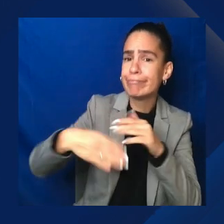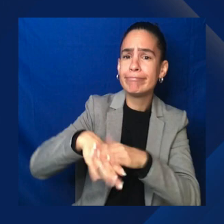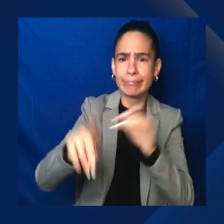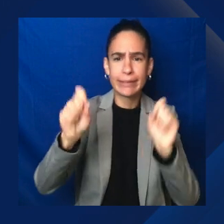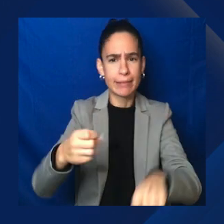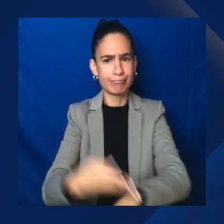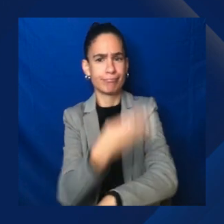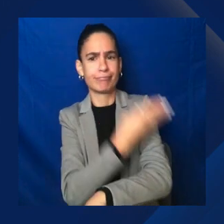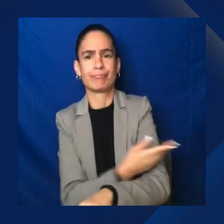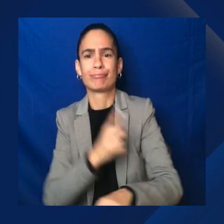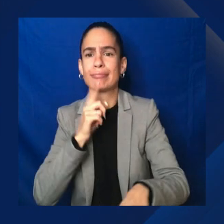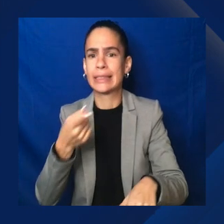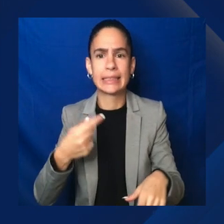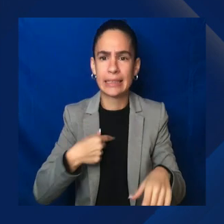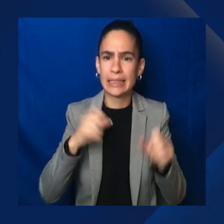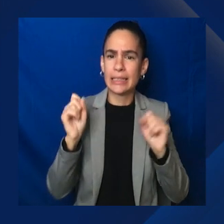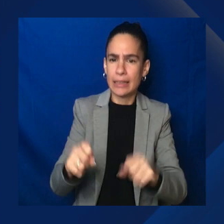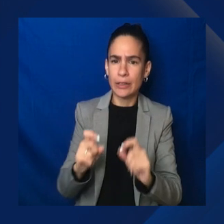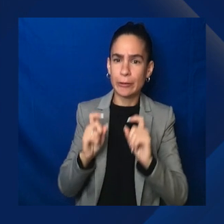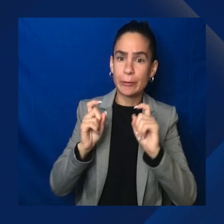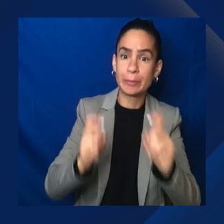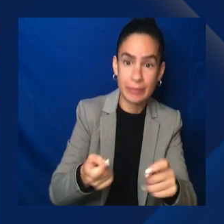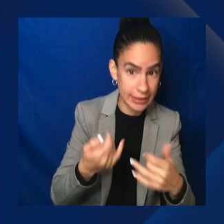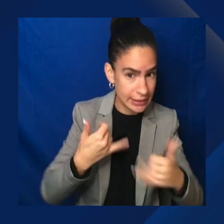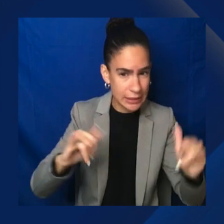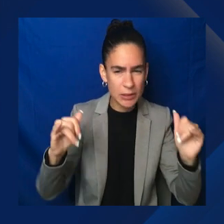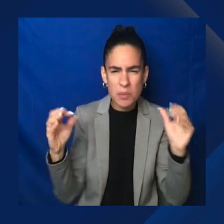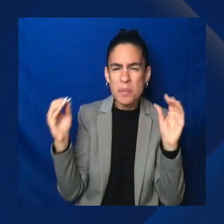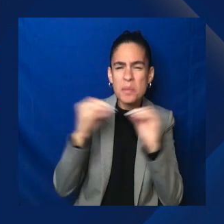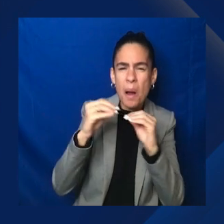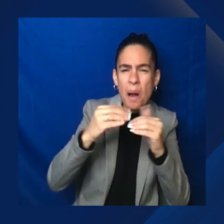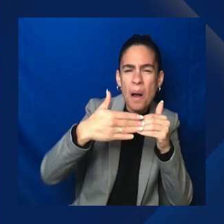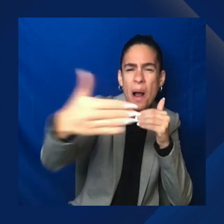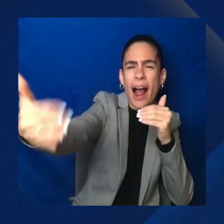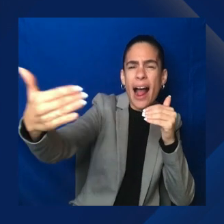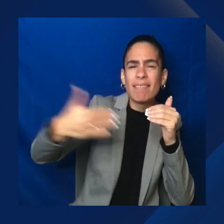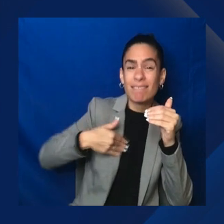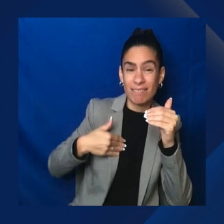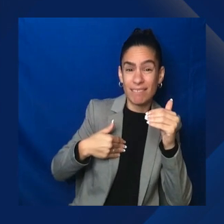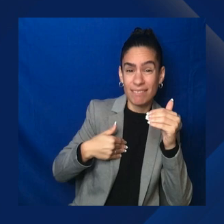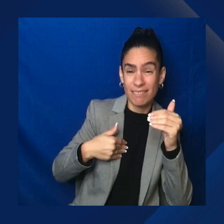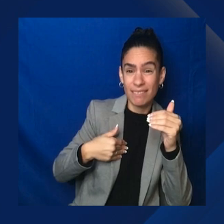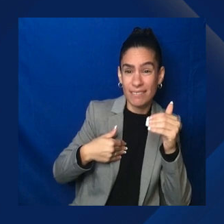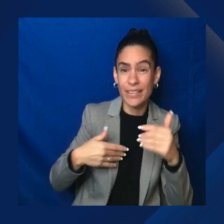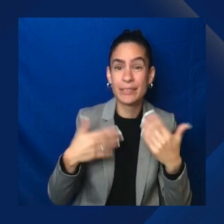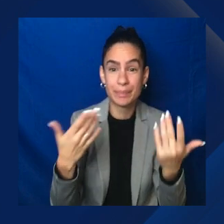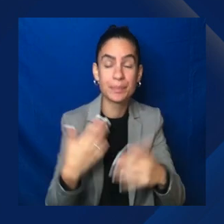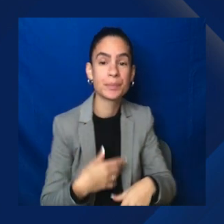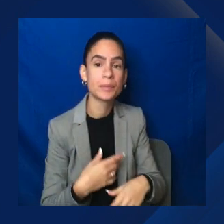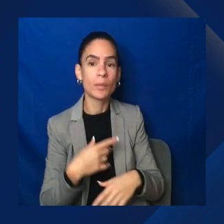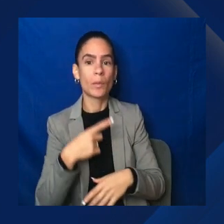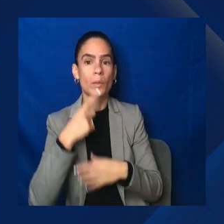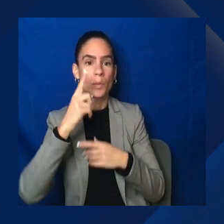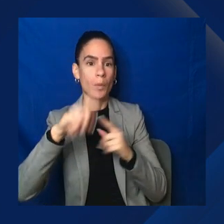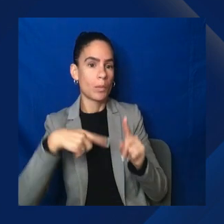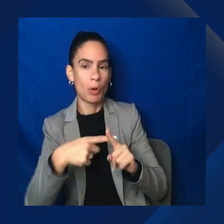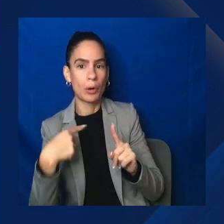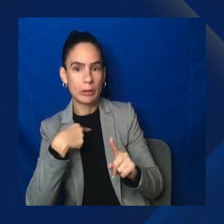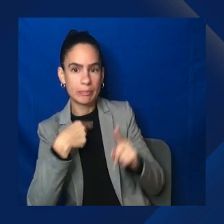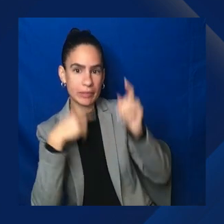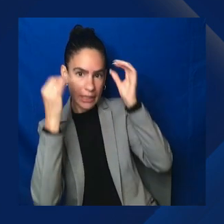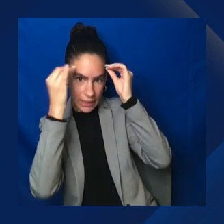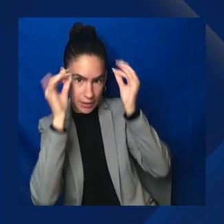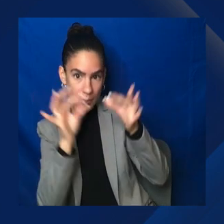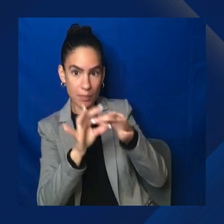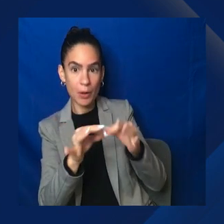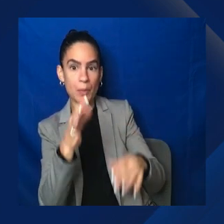to do. So when we think about, to your point, women in the workforce, right? Because we need to support all moms,